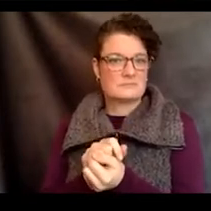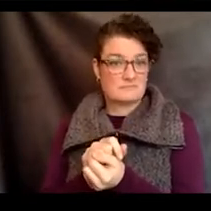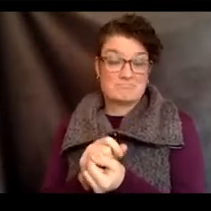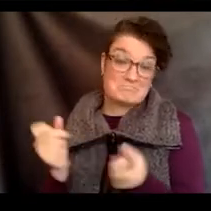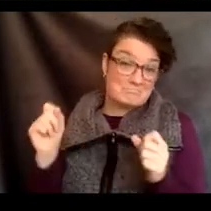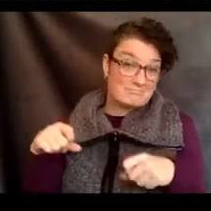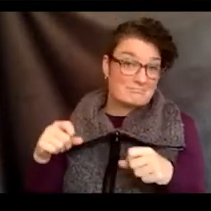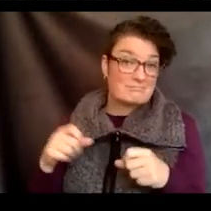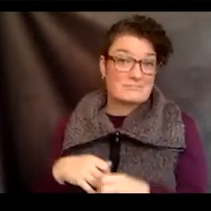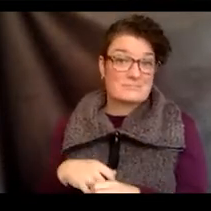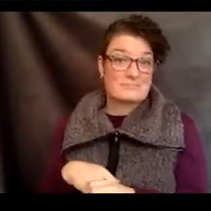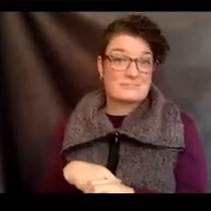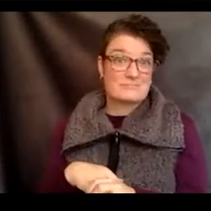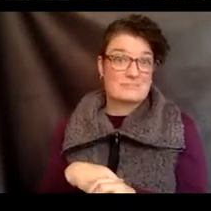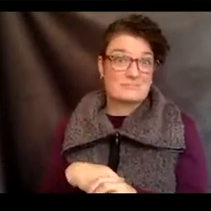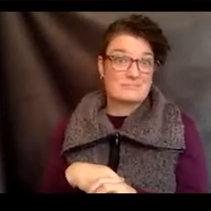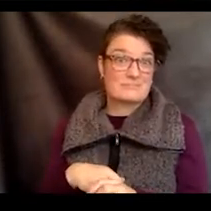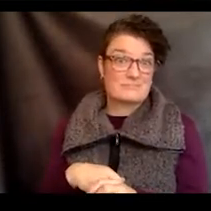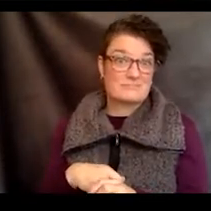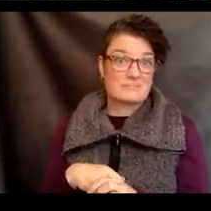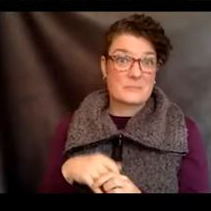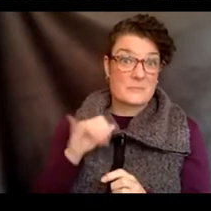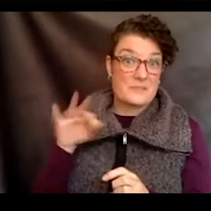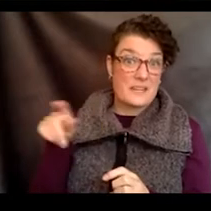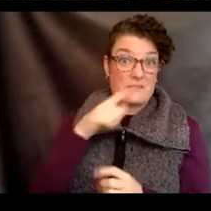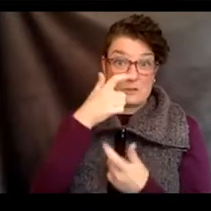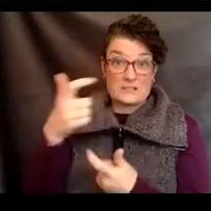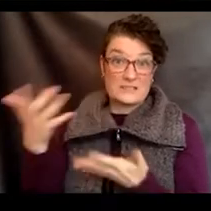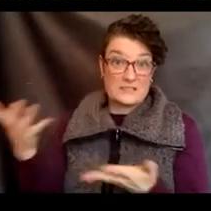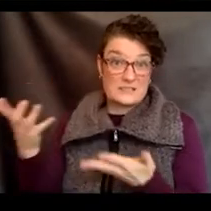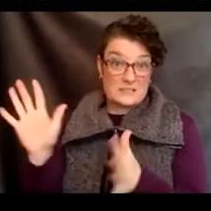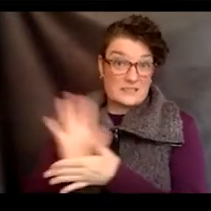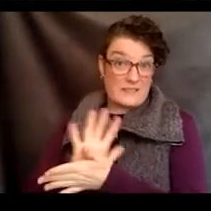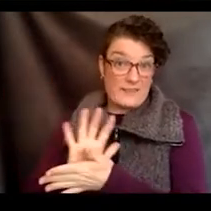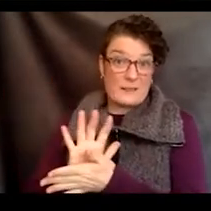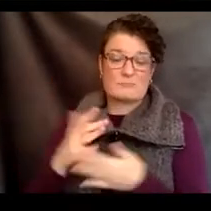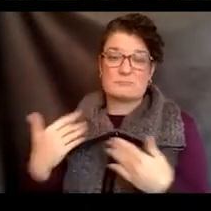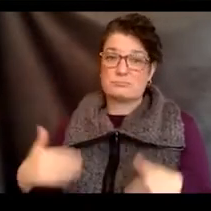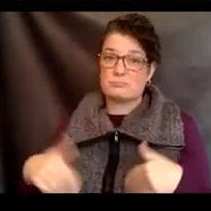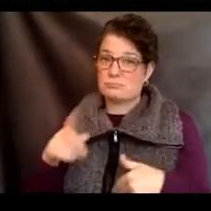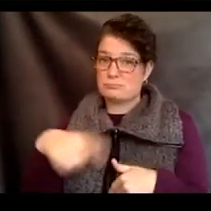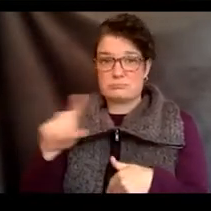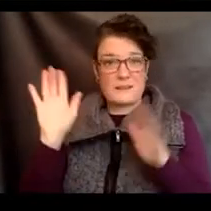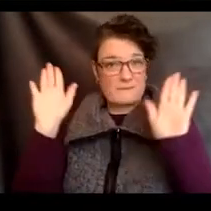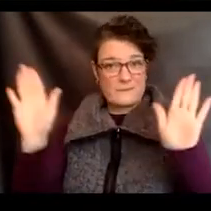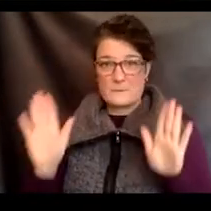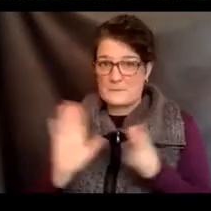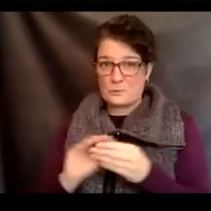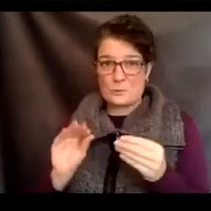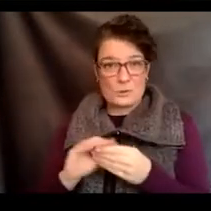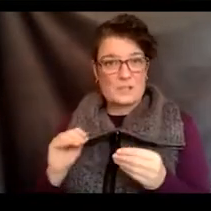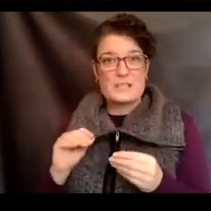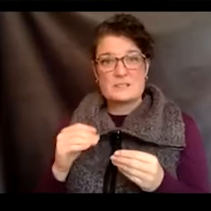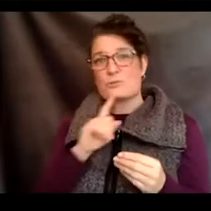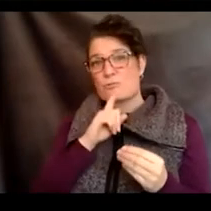yeah, it was you know, if you've seen the film, they have incredible stories to tell. And we were really looking at